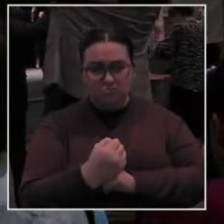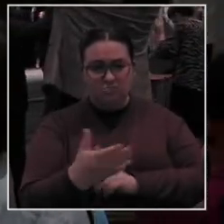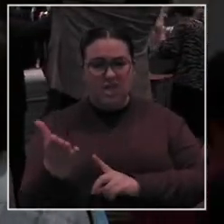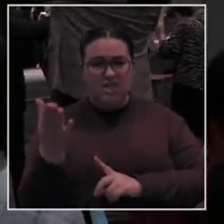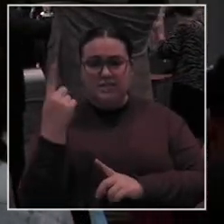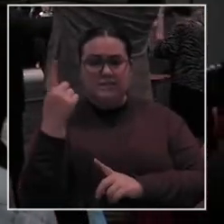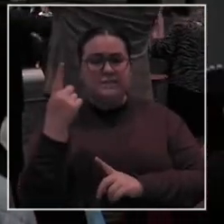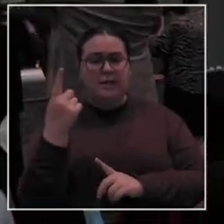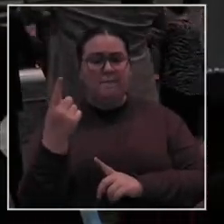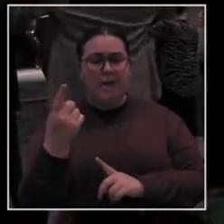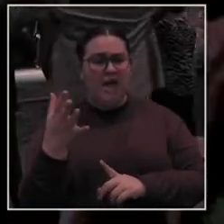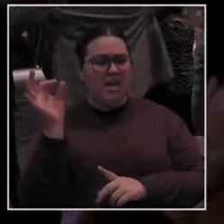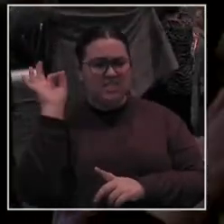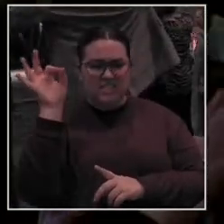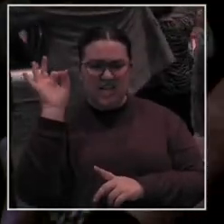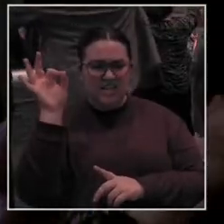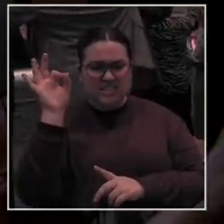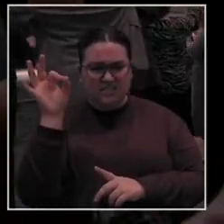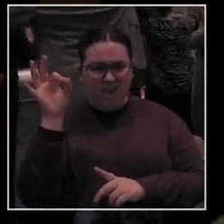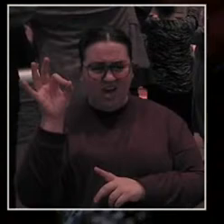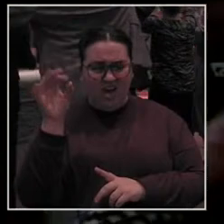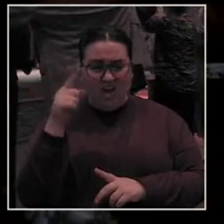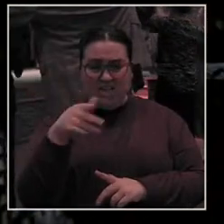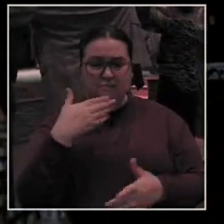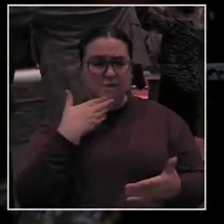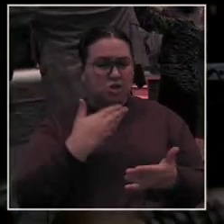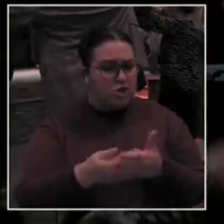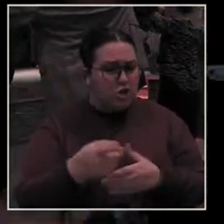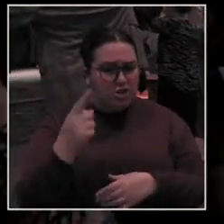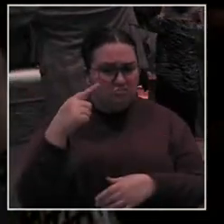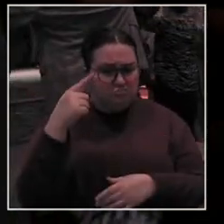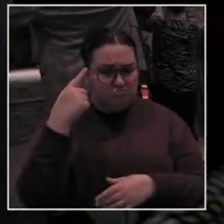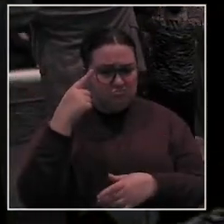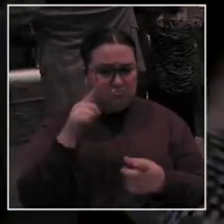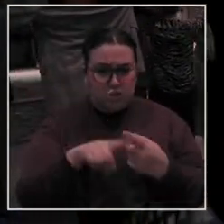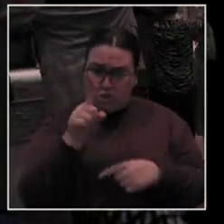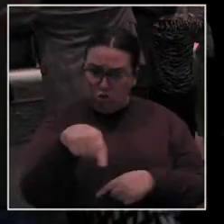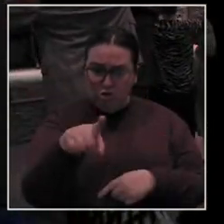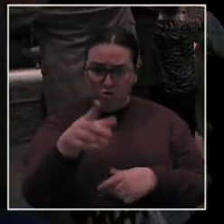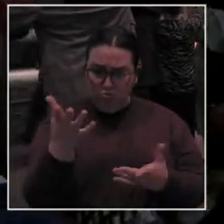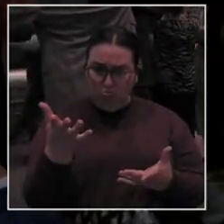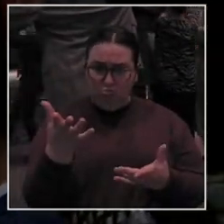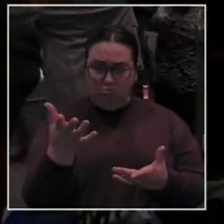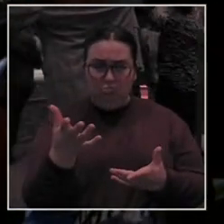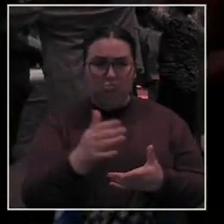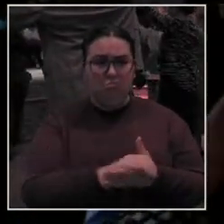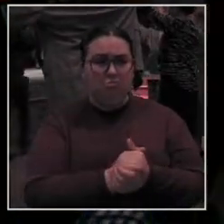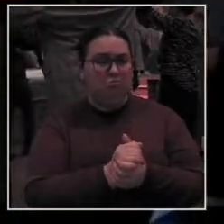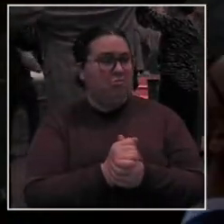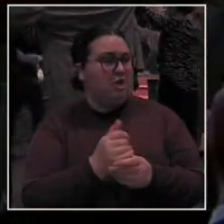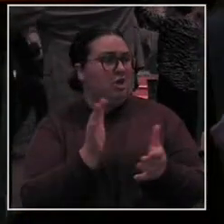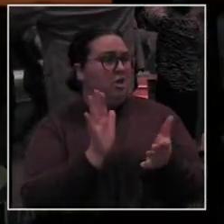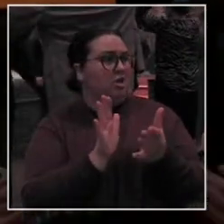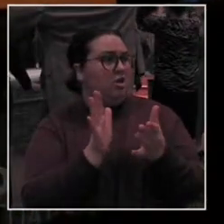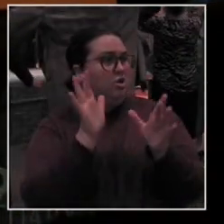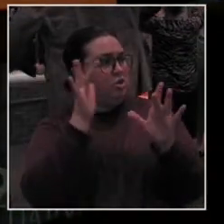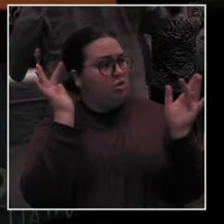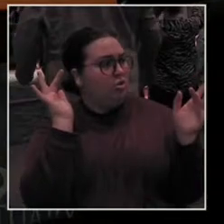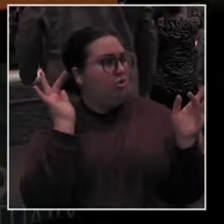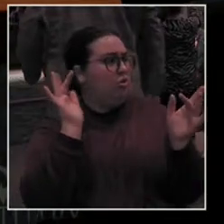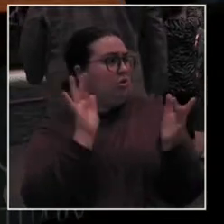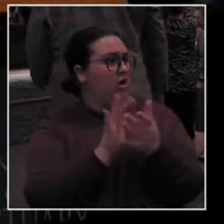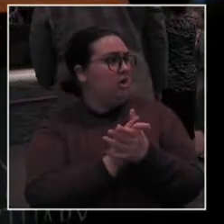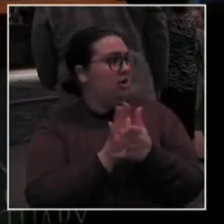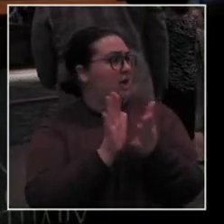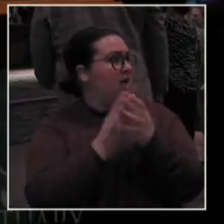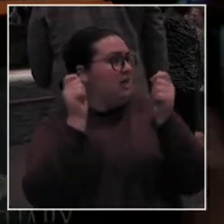Somebody testify, has he ever been good to you in this place? Glory to God.